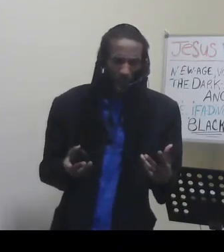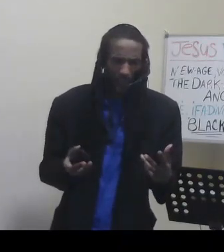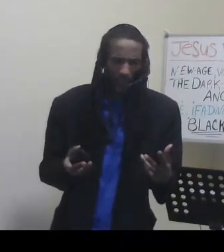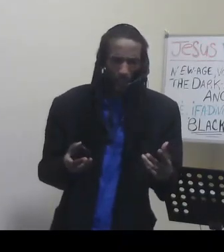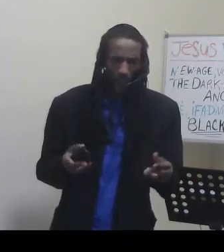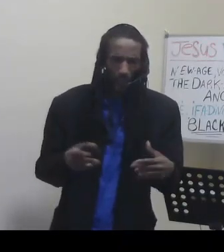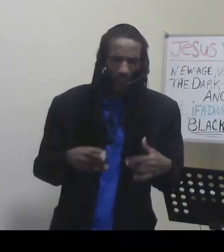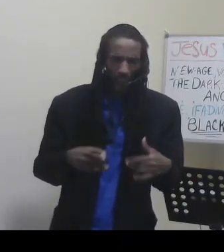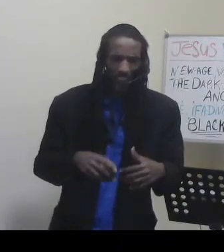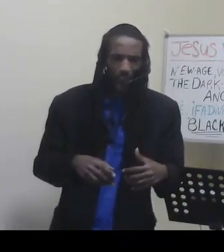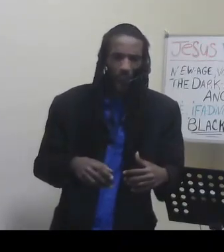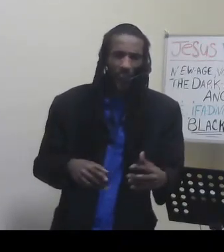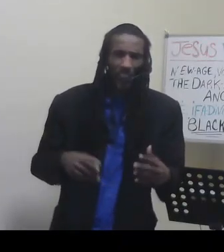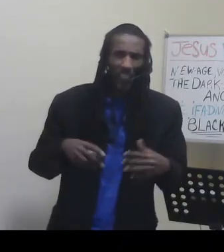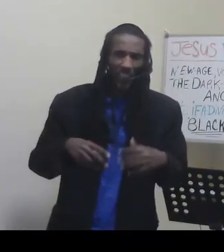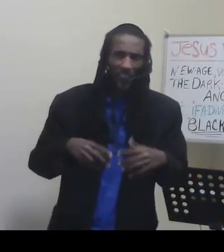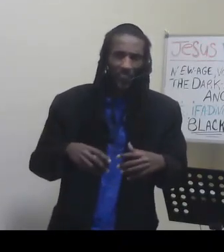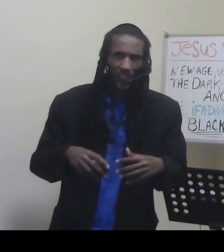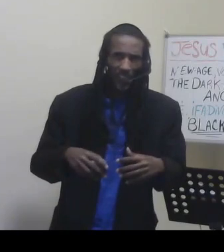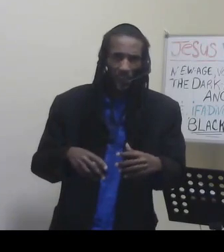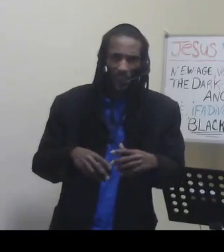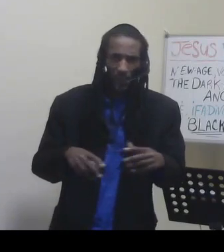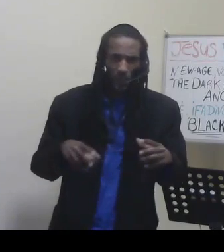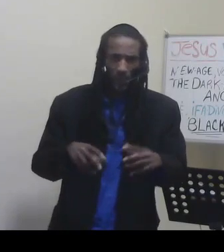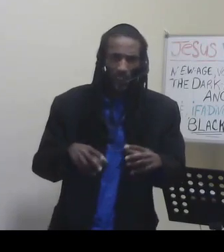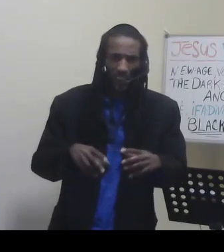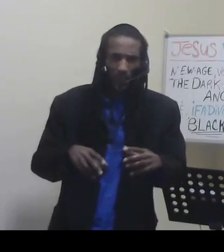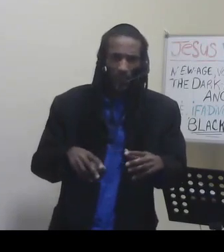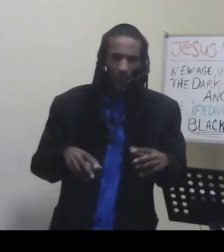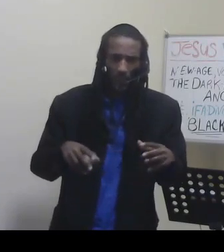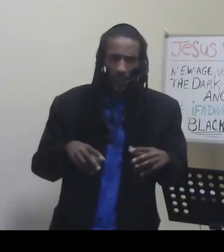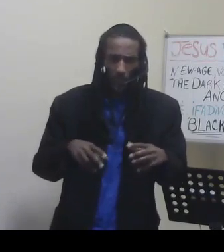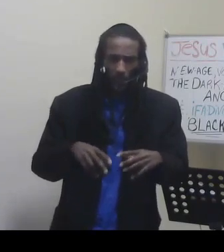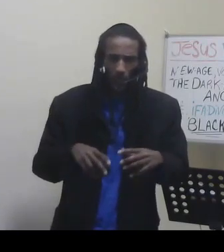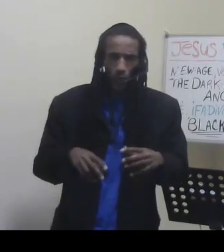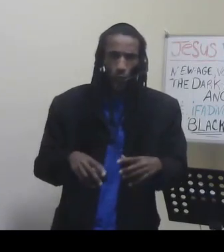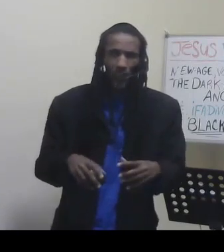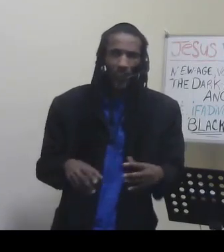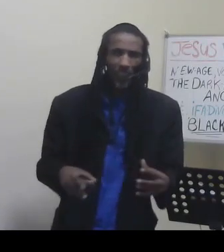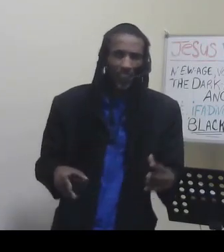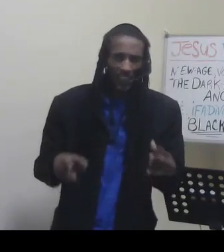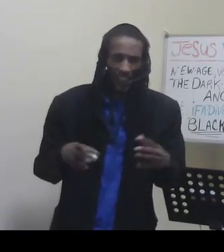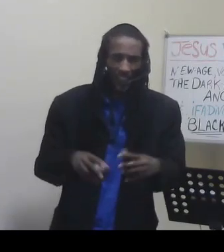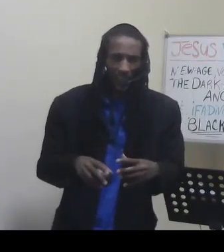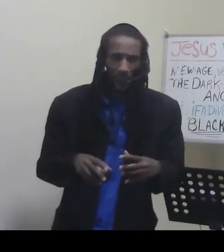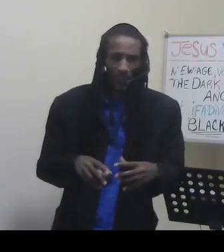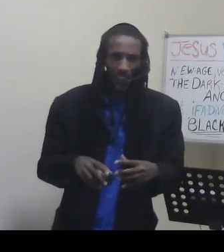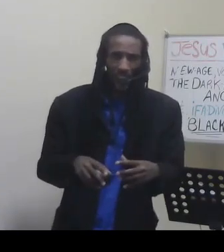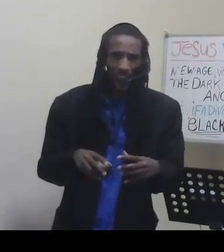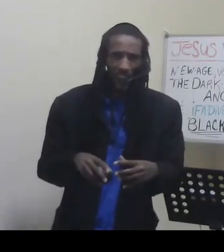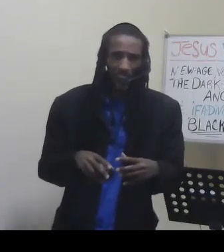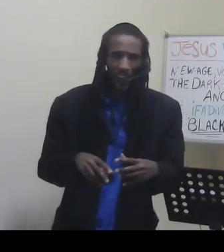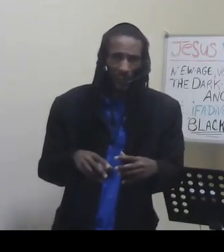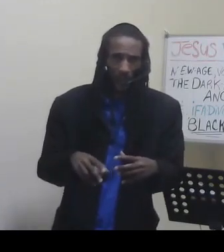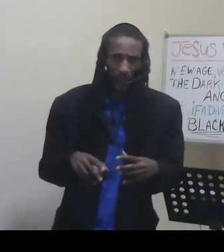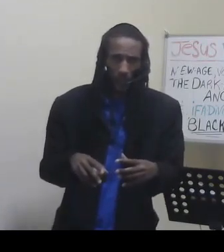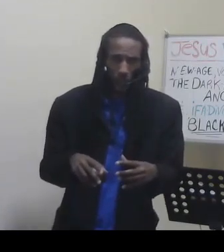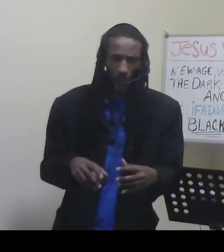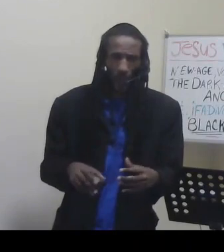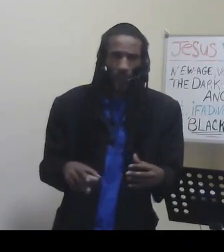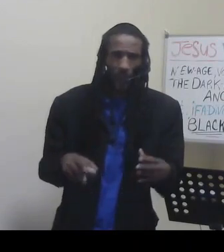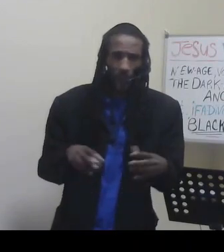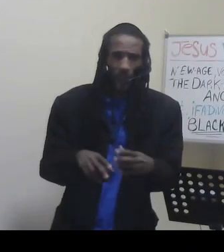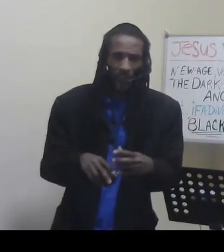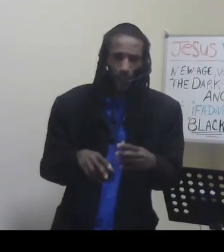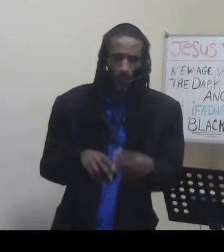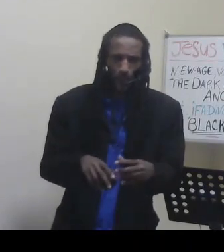represents me being here at the, every time you sit down, as often as you do it, any time you sit down to the dentist, as often as you do